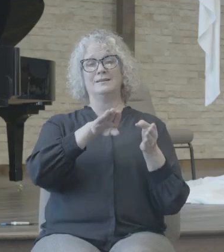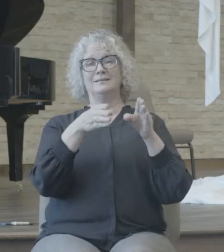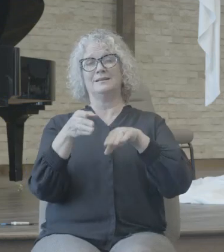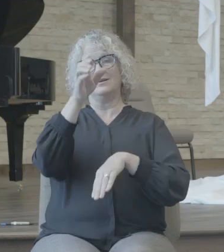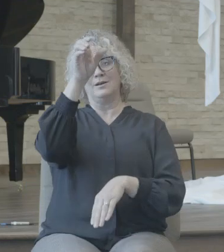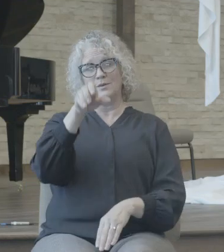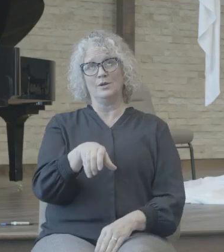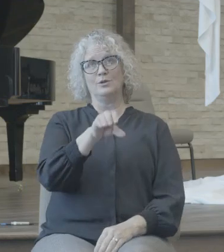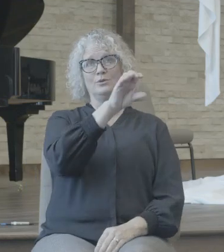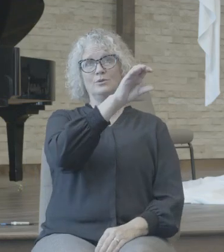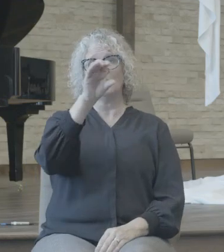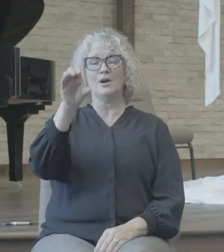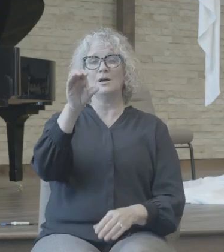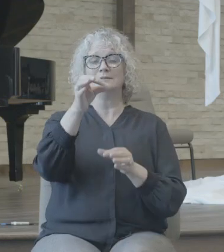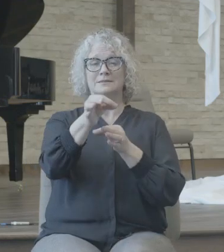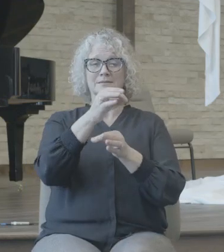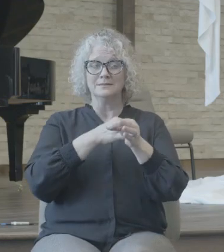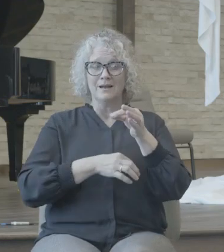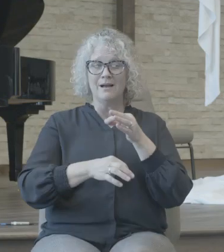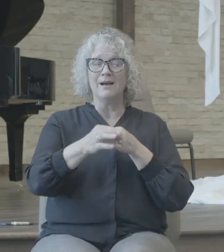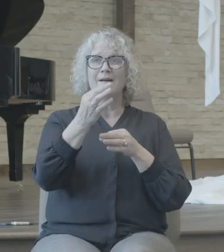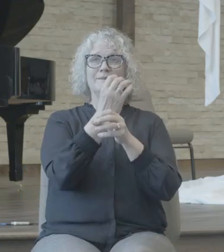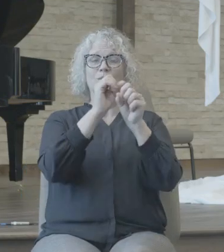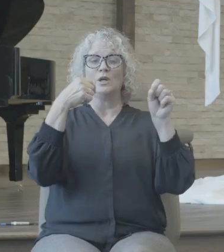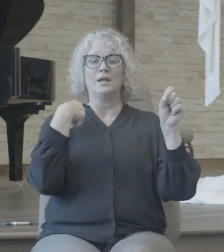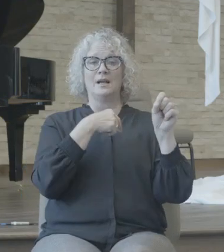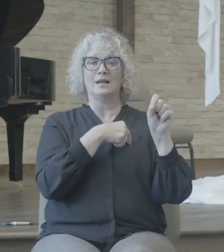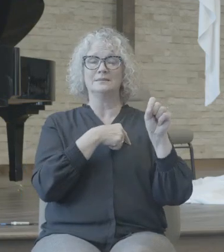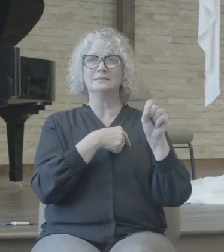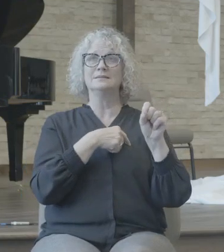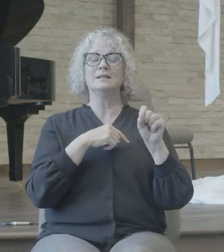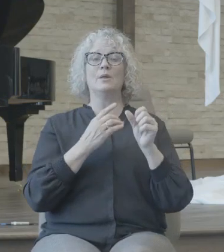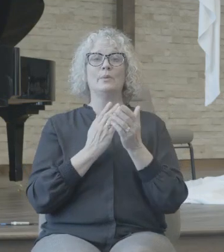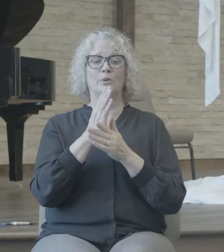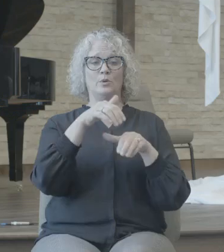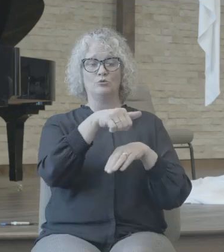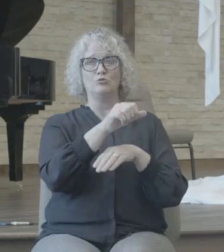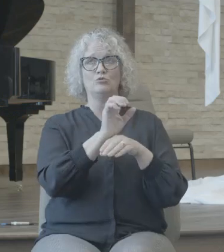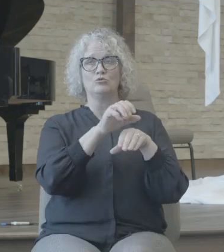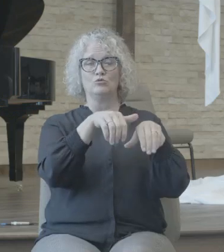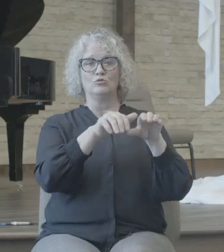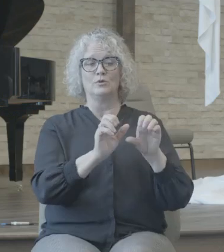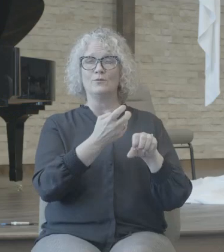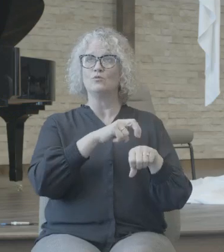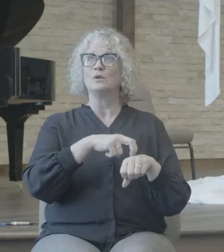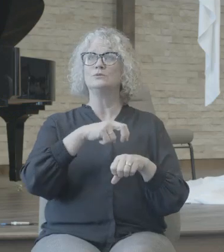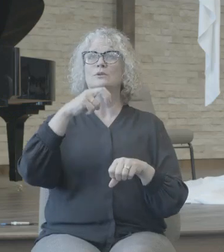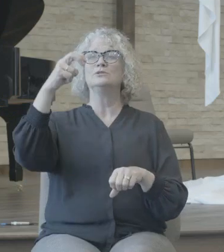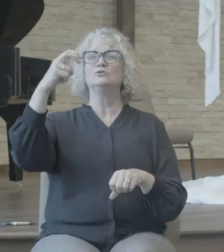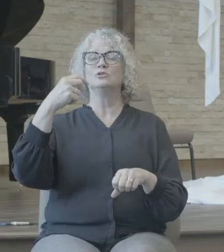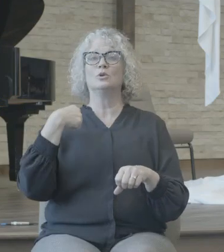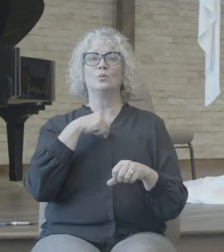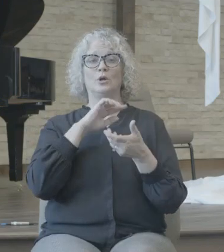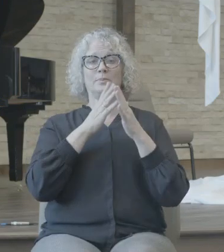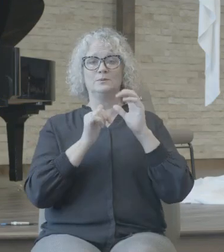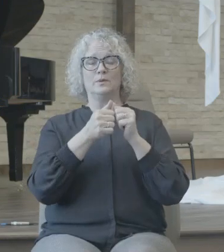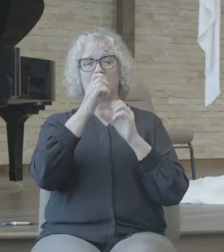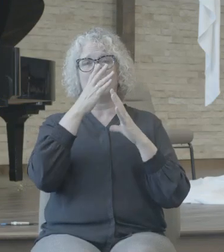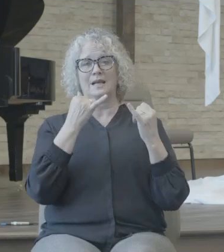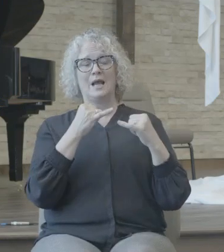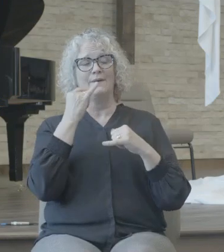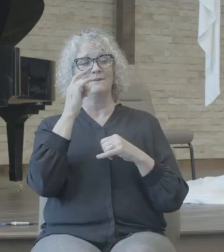his resurrection from the grave. We have peace with God now and forever.